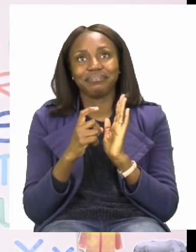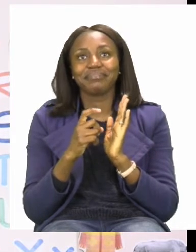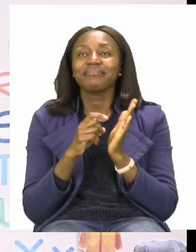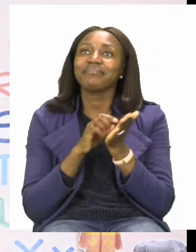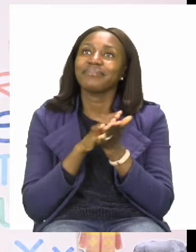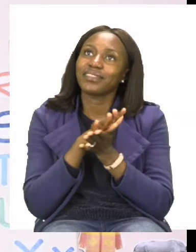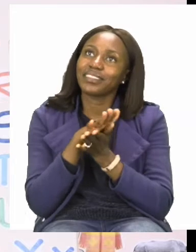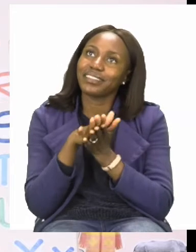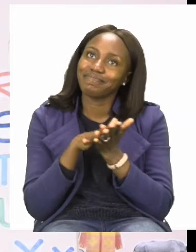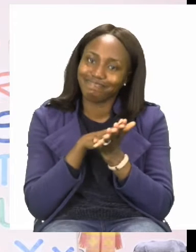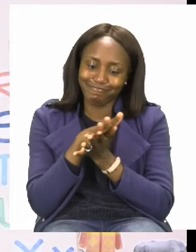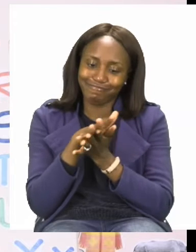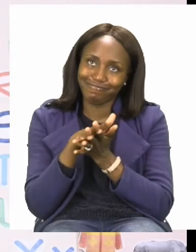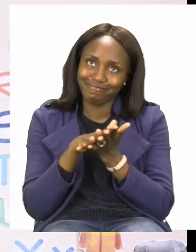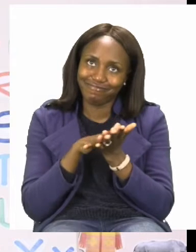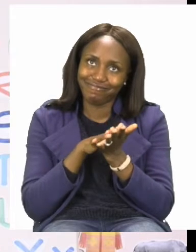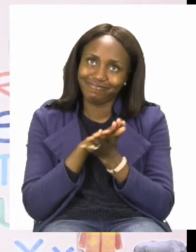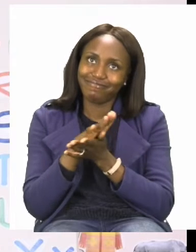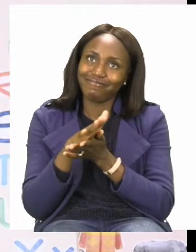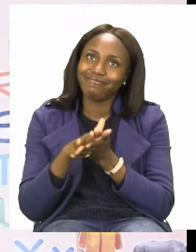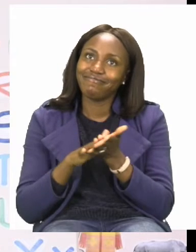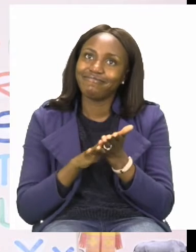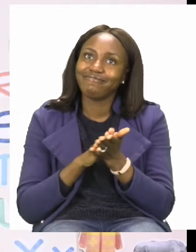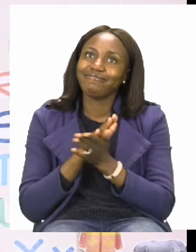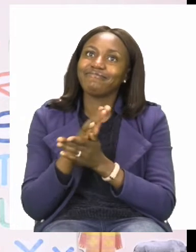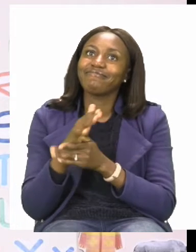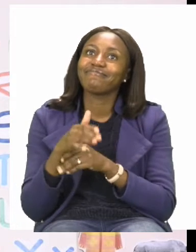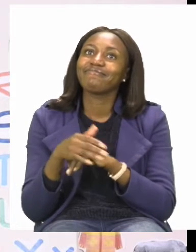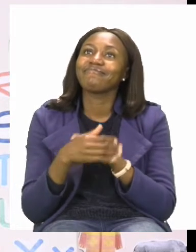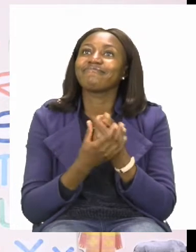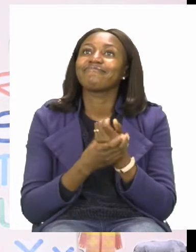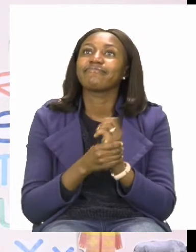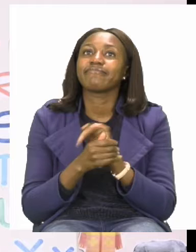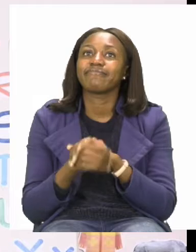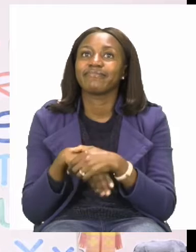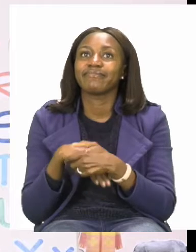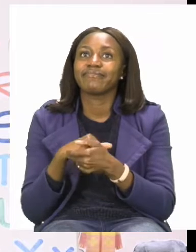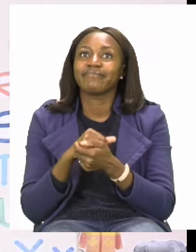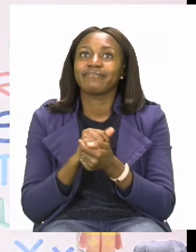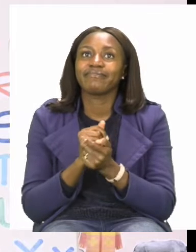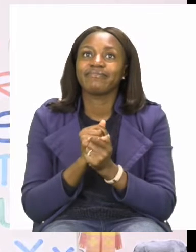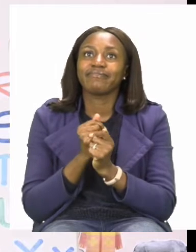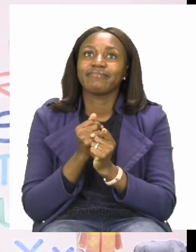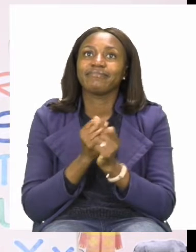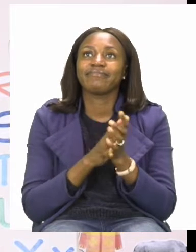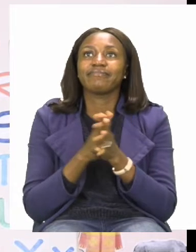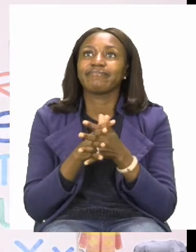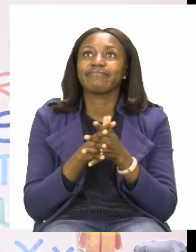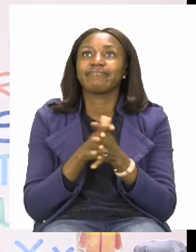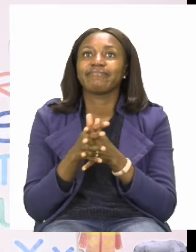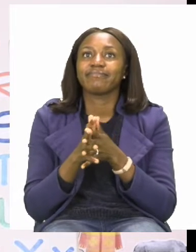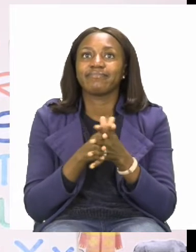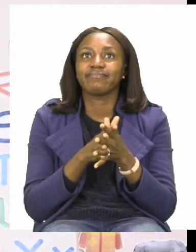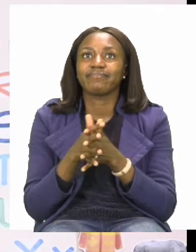our sanitizer and we rub inside our hands, around our hands, in